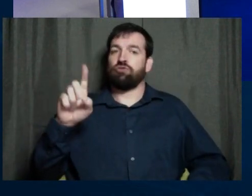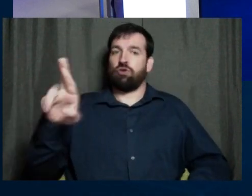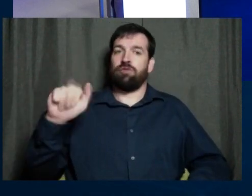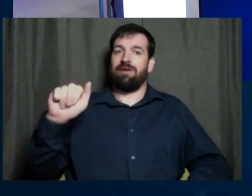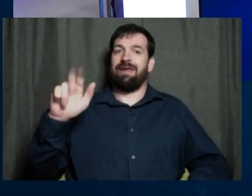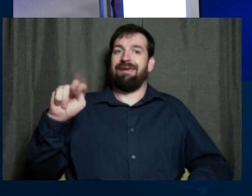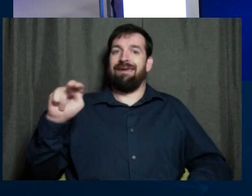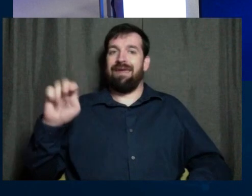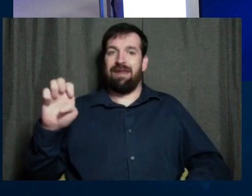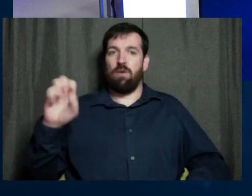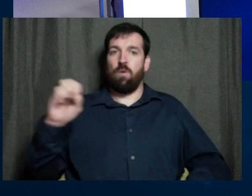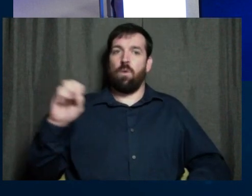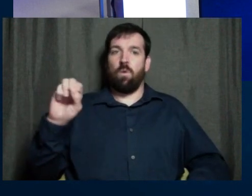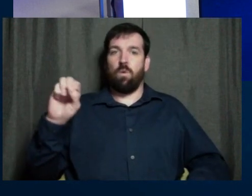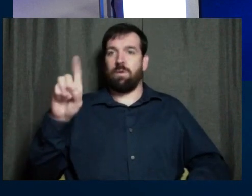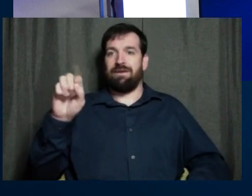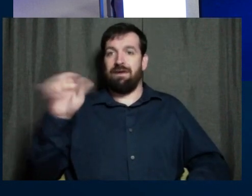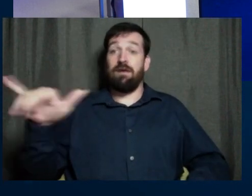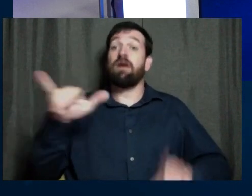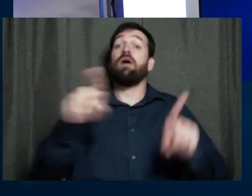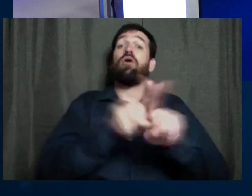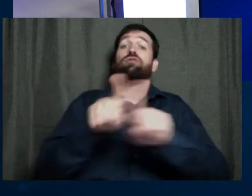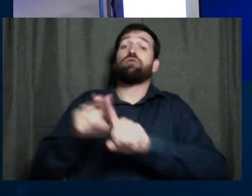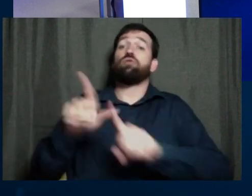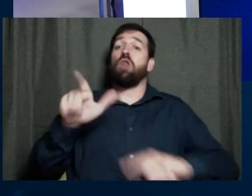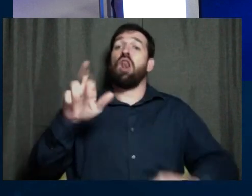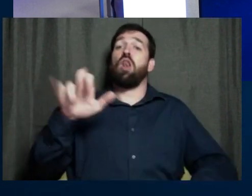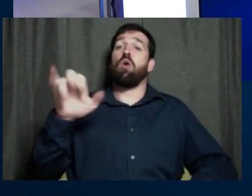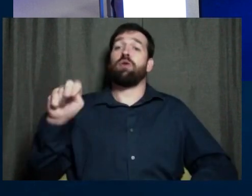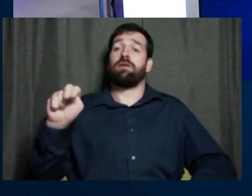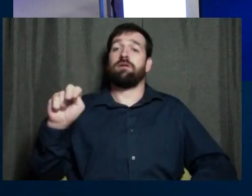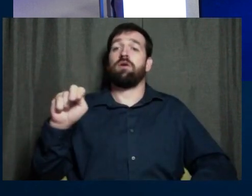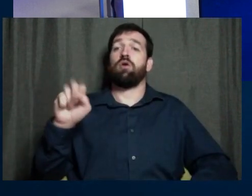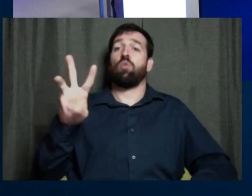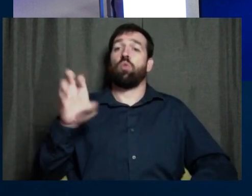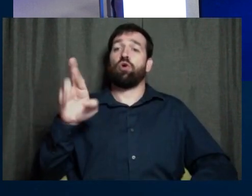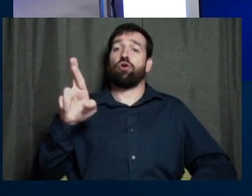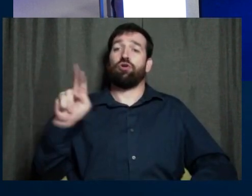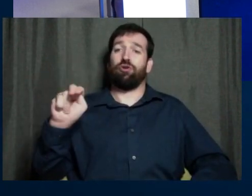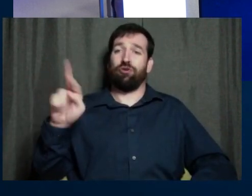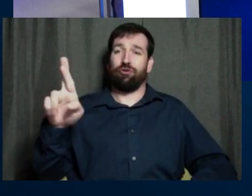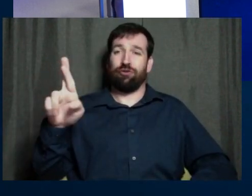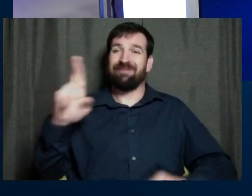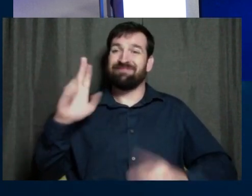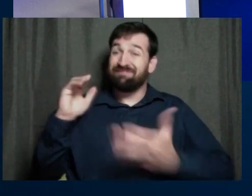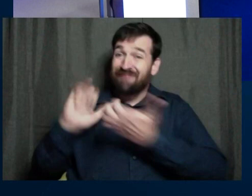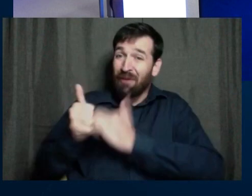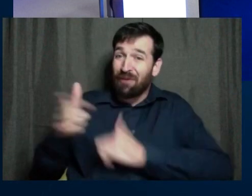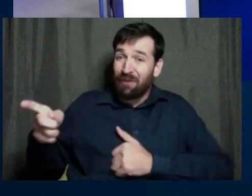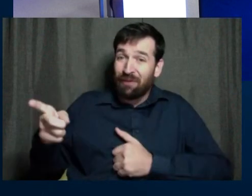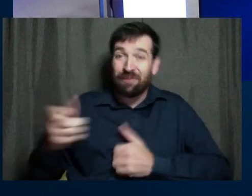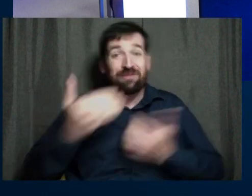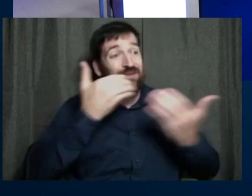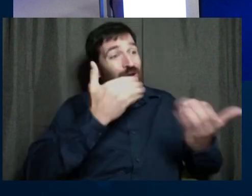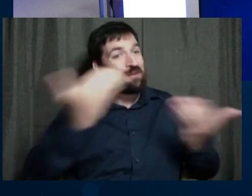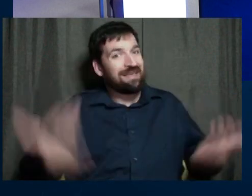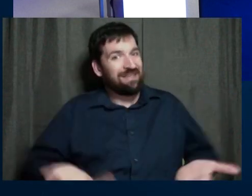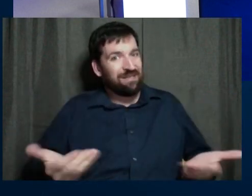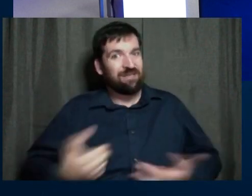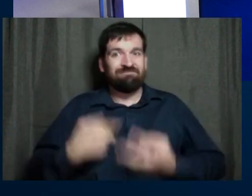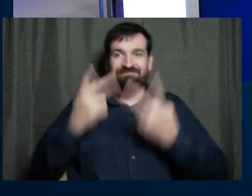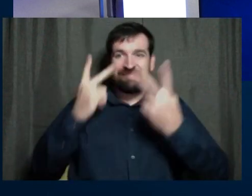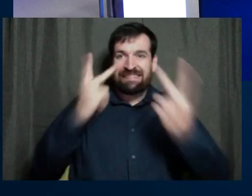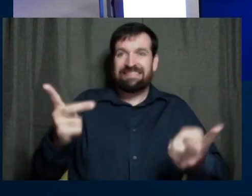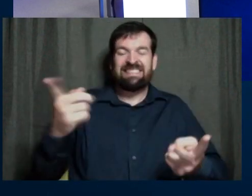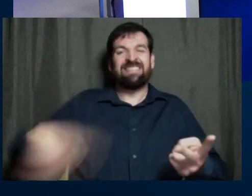and also Lauren Werner. She is here with us this morning. So glad to have both of you. How are you? Great. Thank you so much. Good. So good to hear and see those beautiful